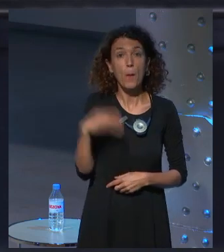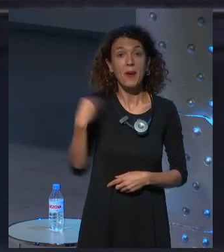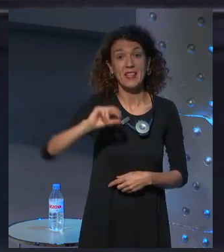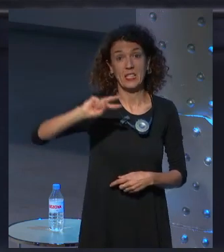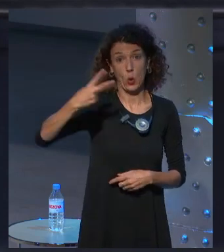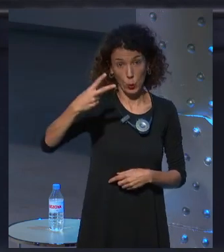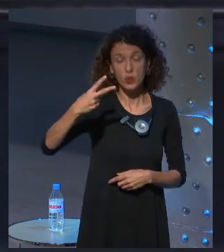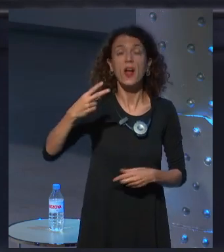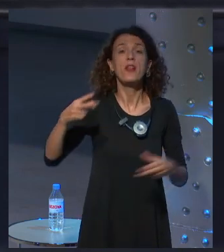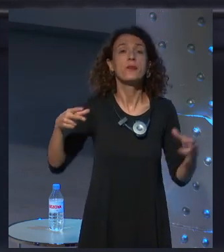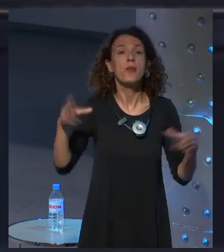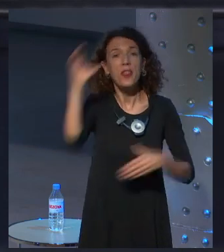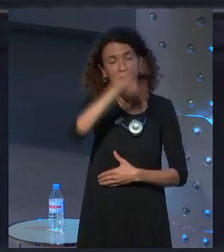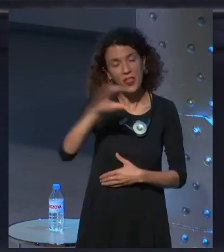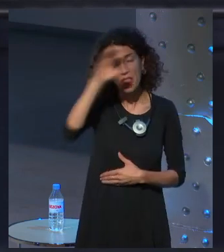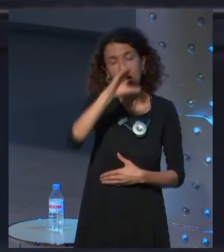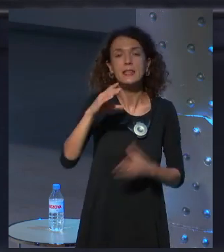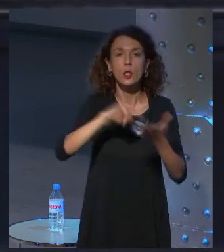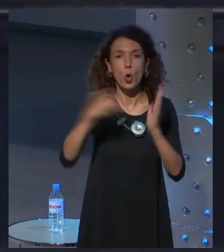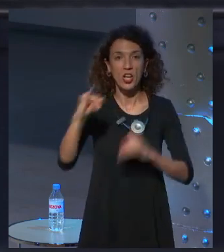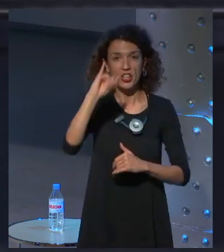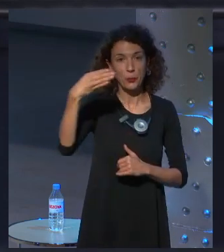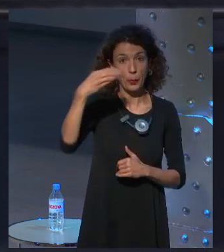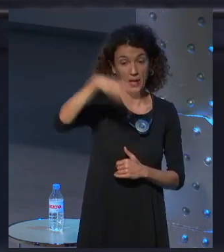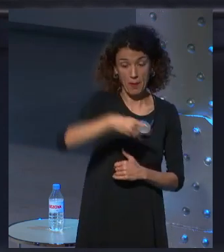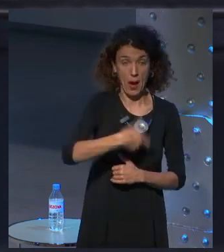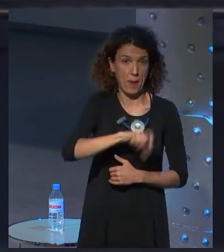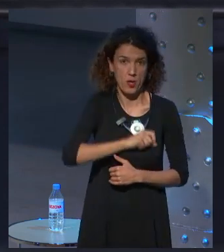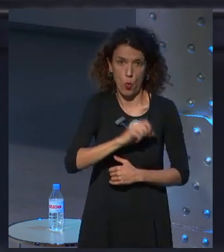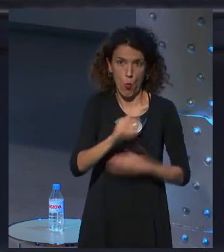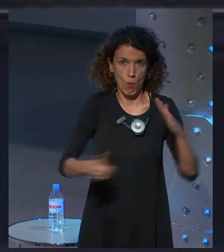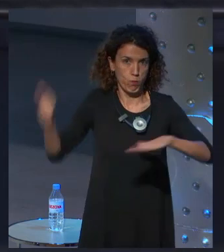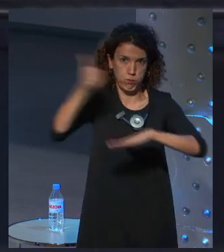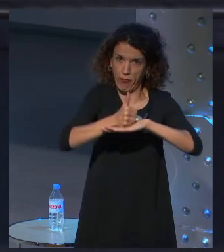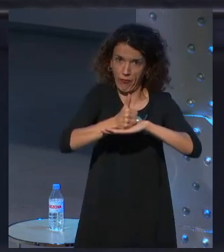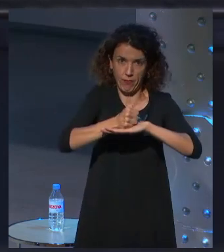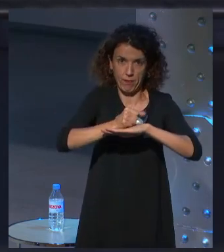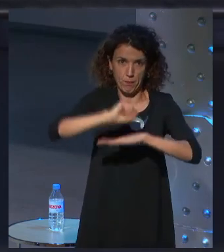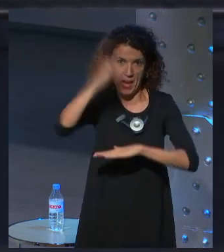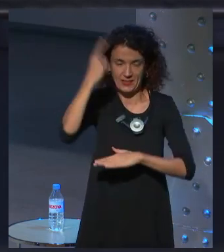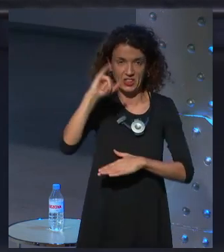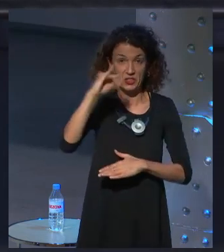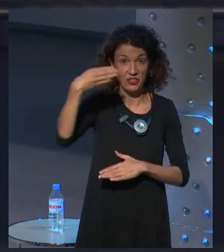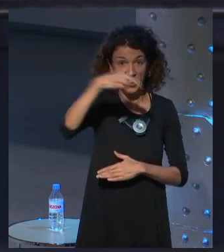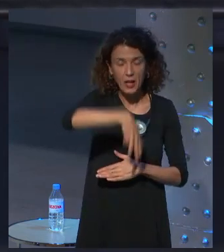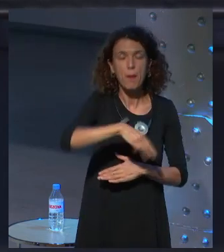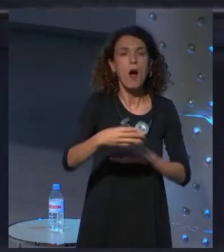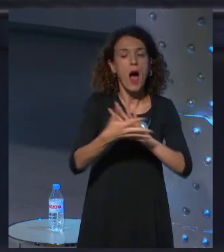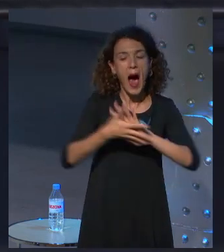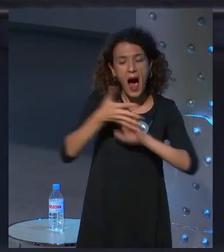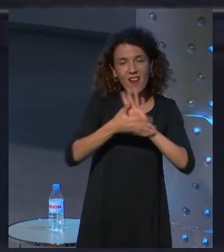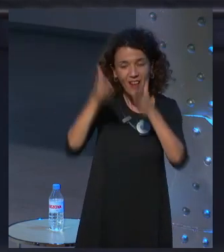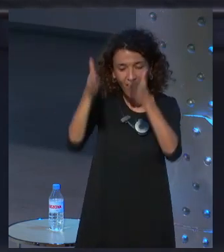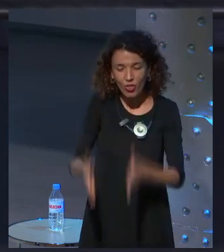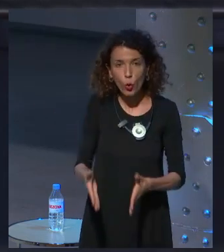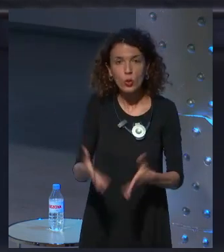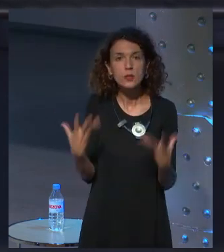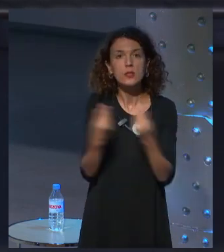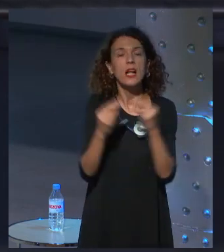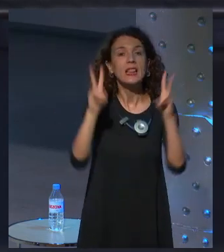from Murcia. He's a vice president of science and technology at IBM, the highest ranking